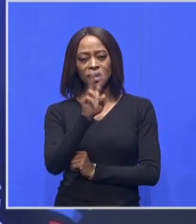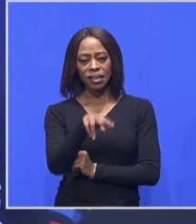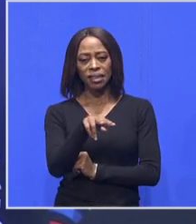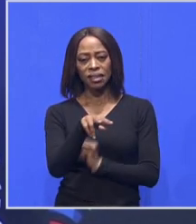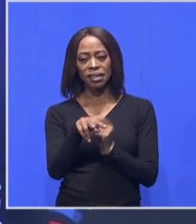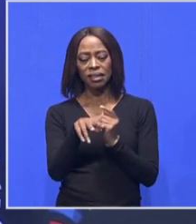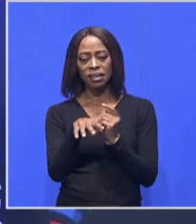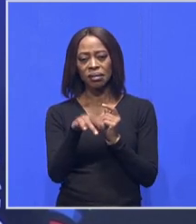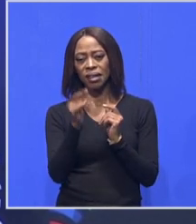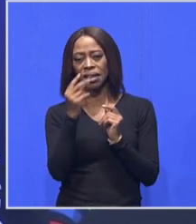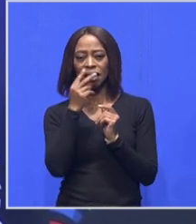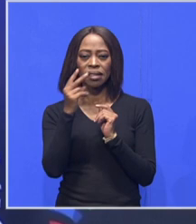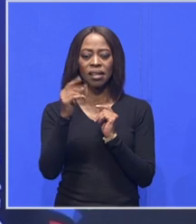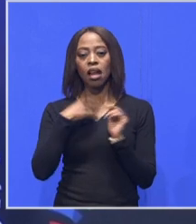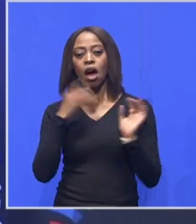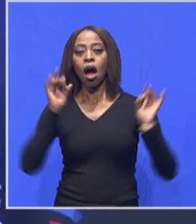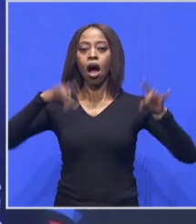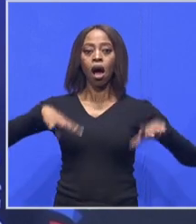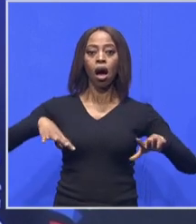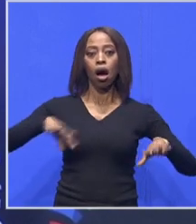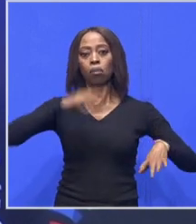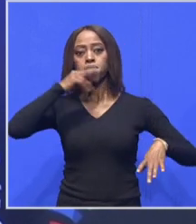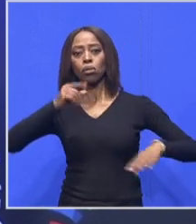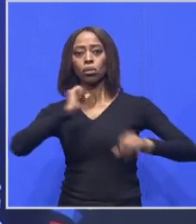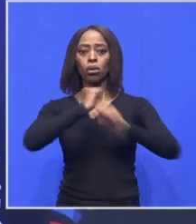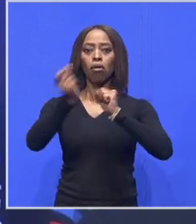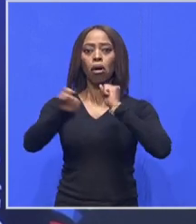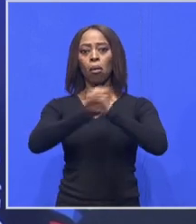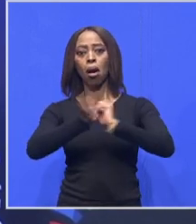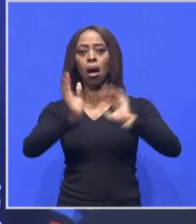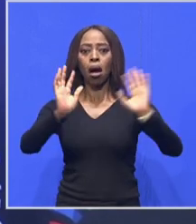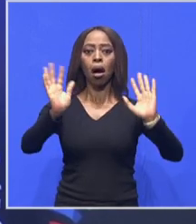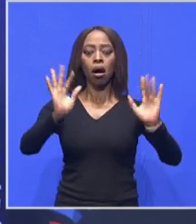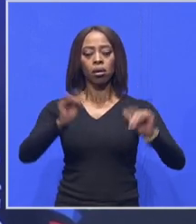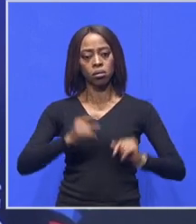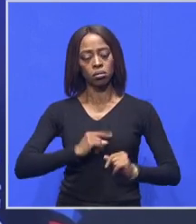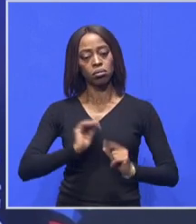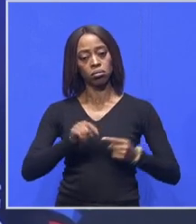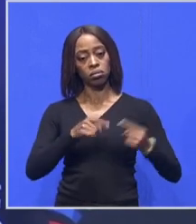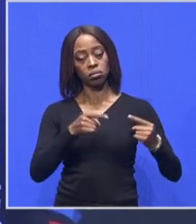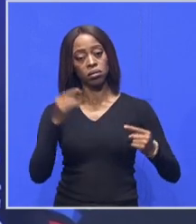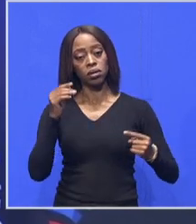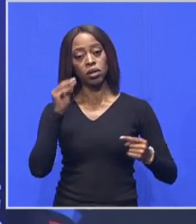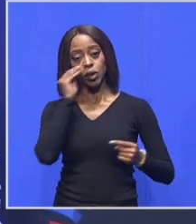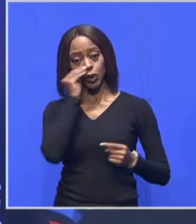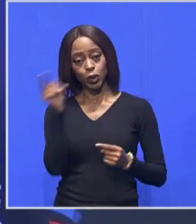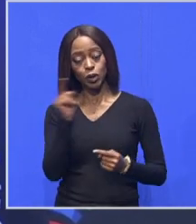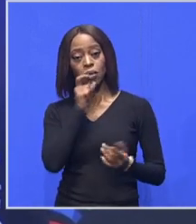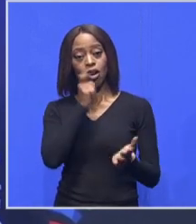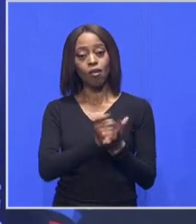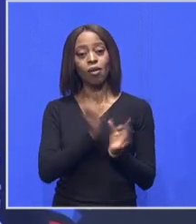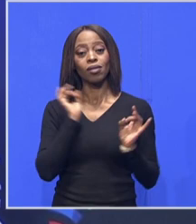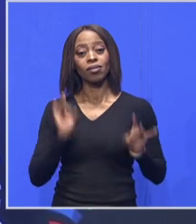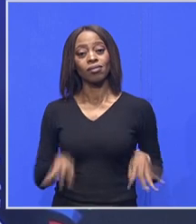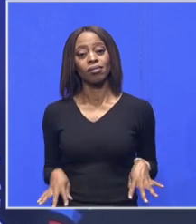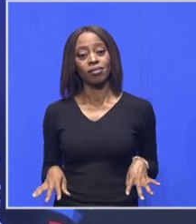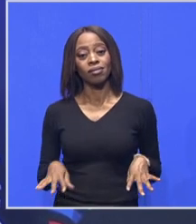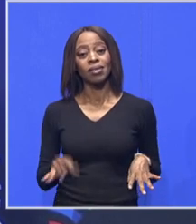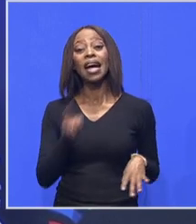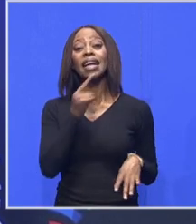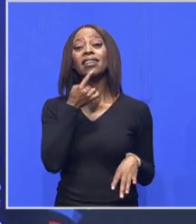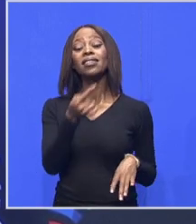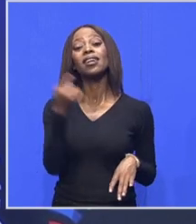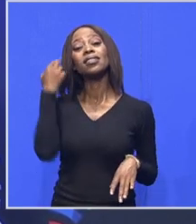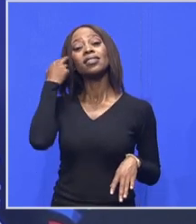trying to scapegoat or deny those allegations, and we challenge the media and we challenge him to confirm or deny whether he called our Secretary